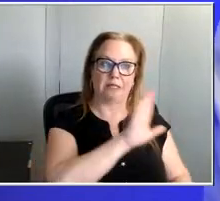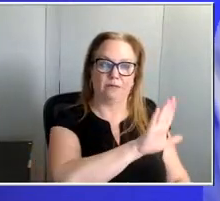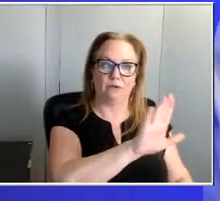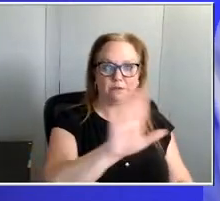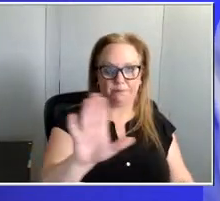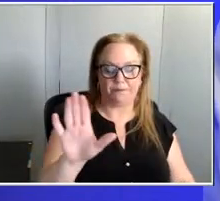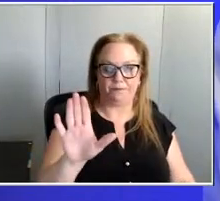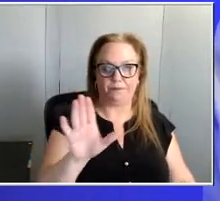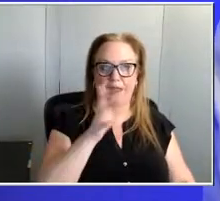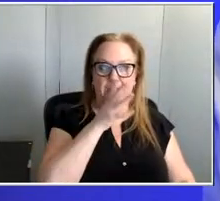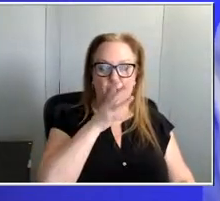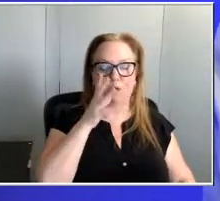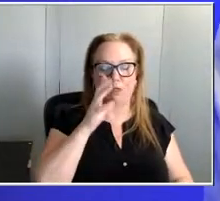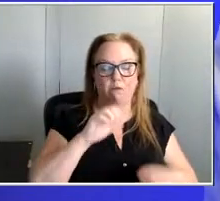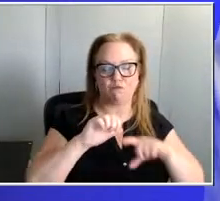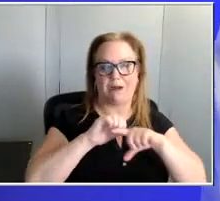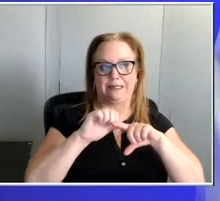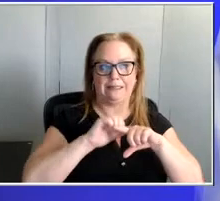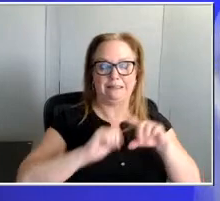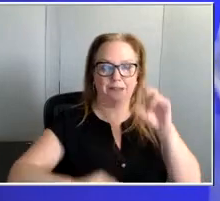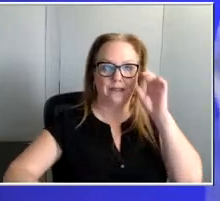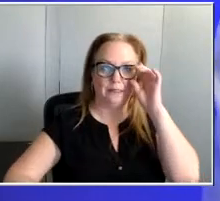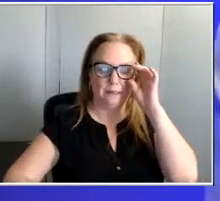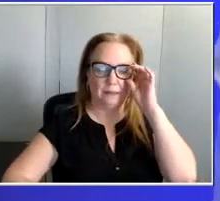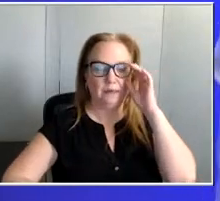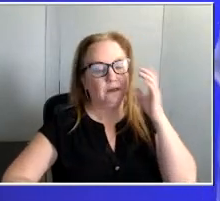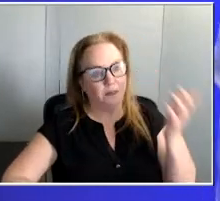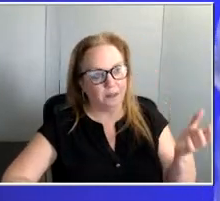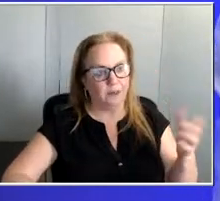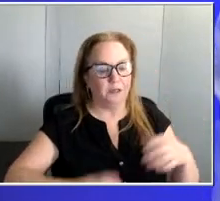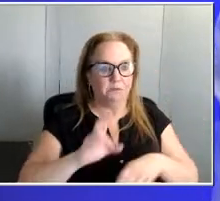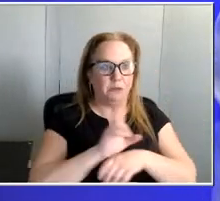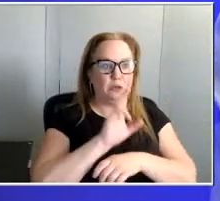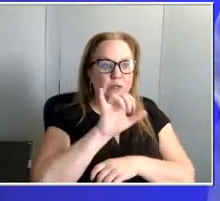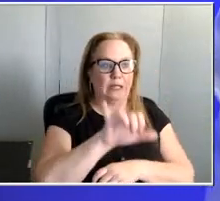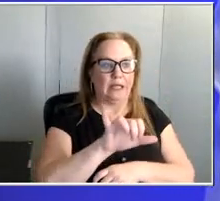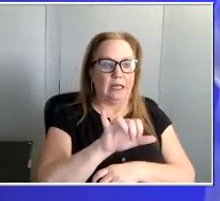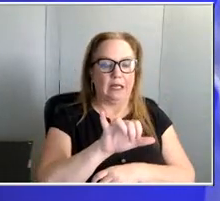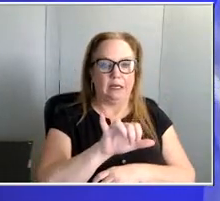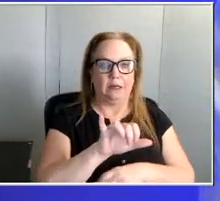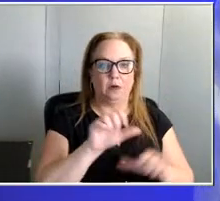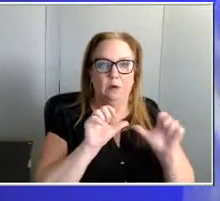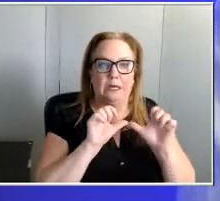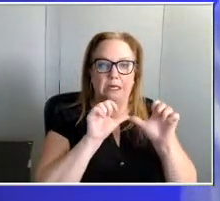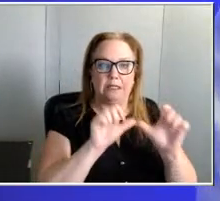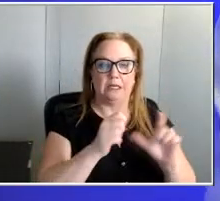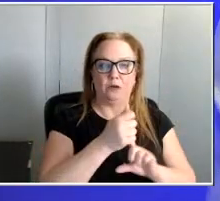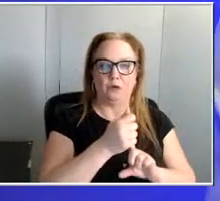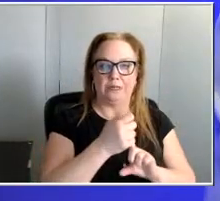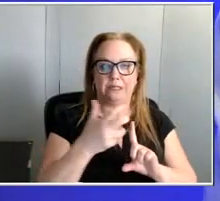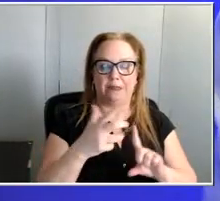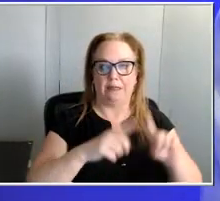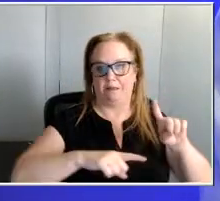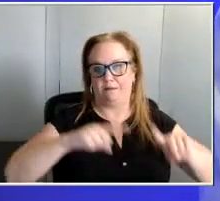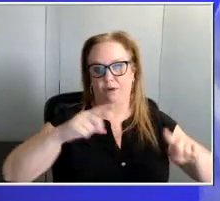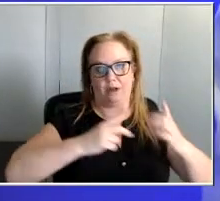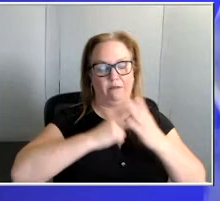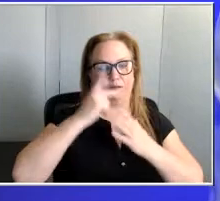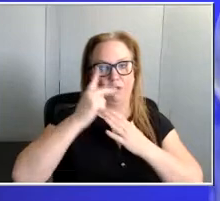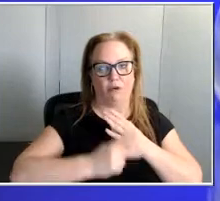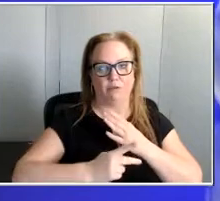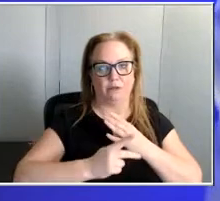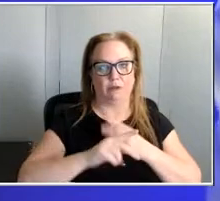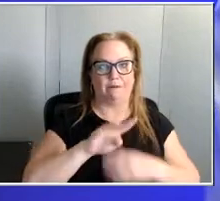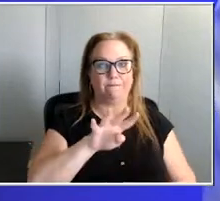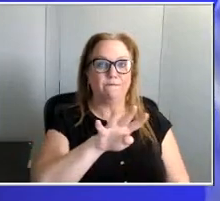a rural practice. And through that, then, we continued to expand the various programs, and we went from